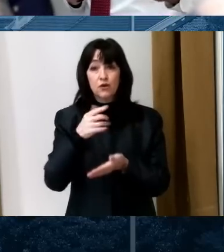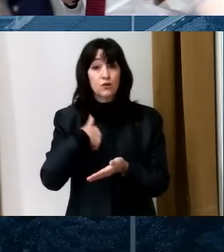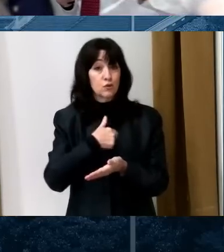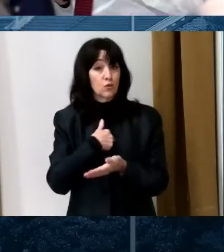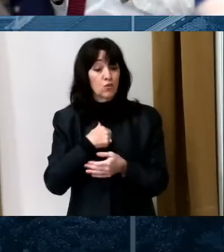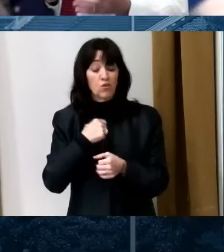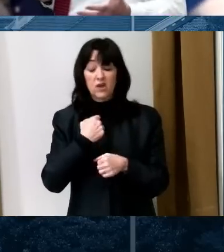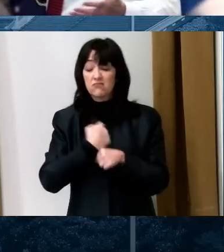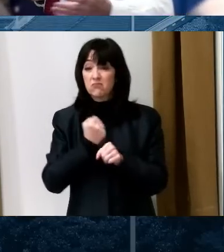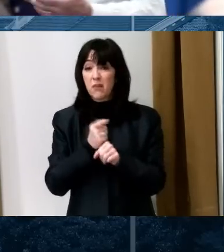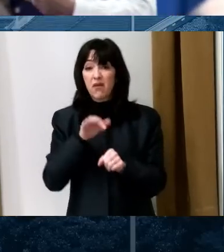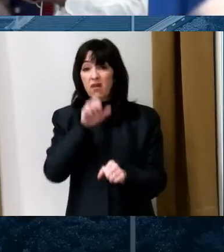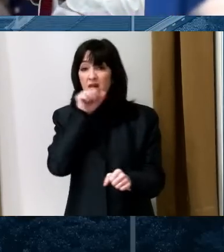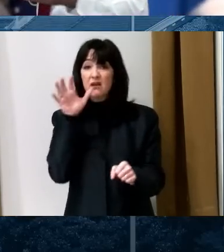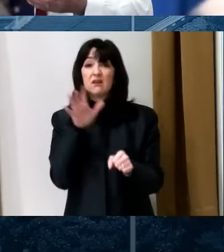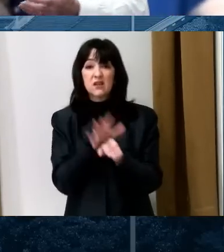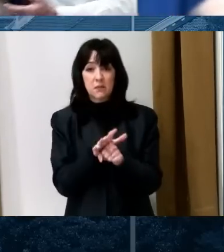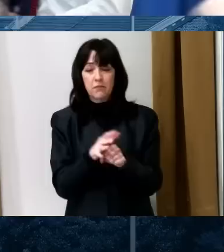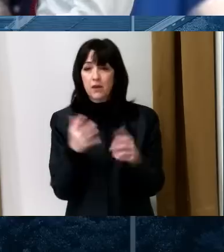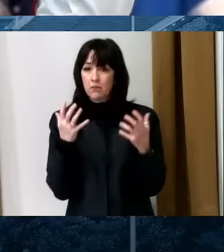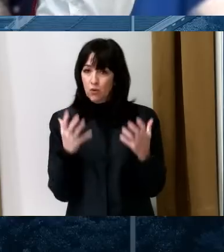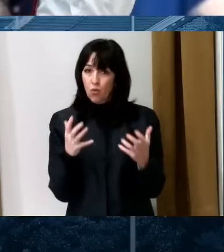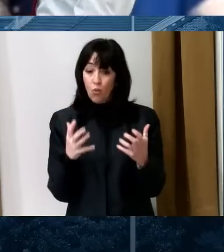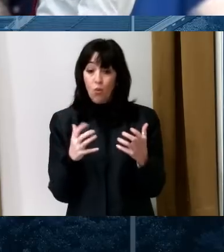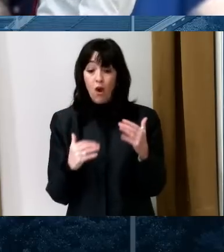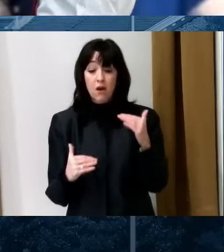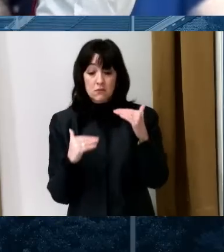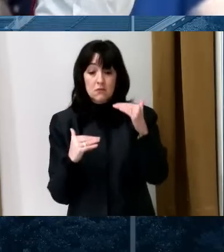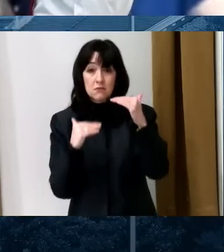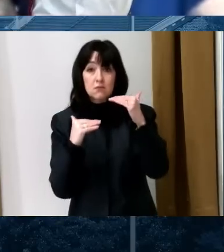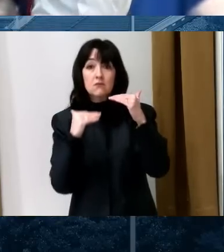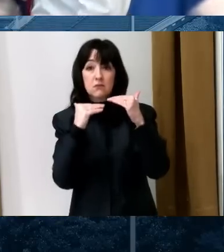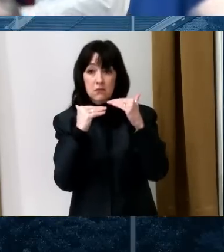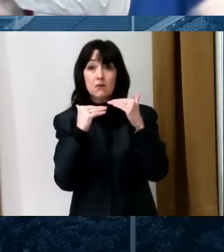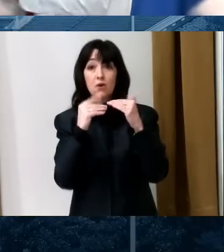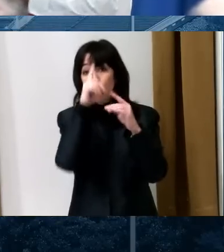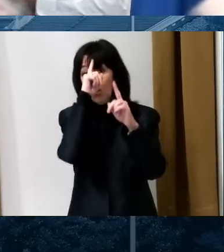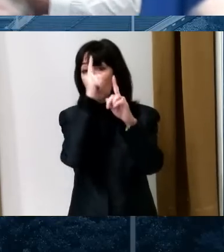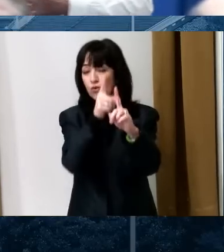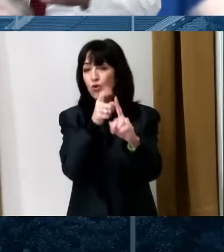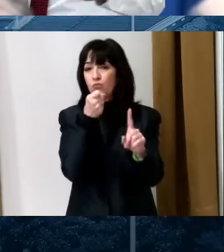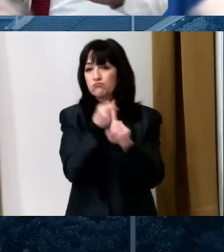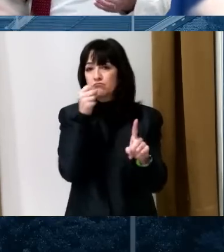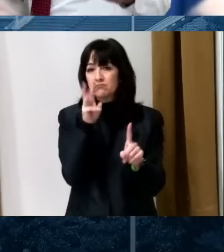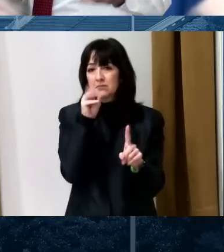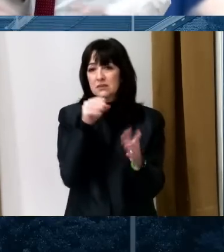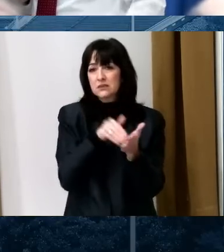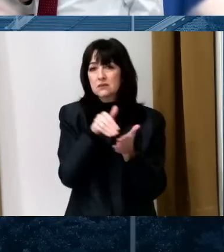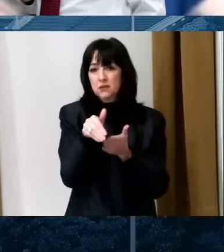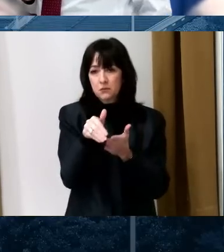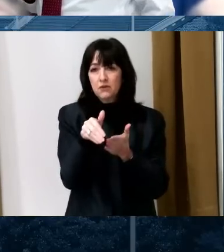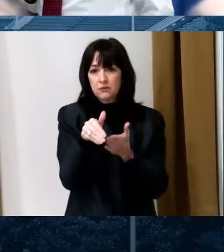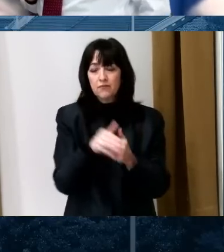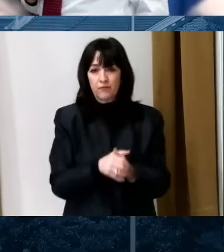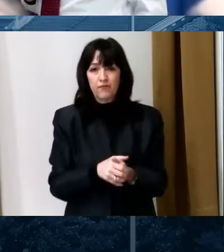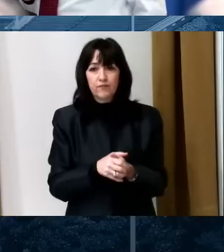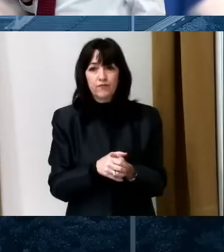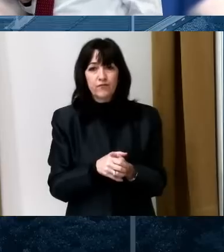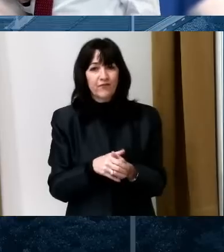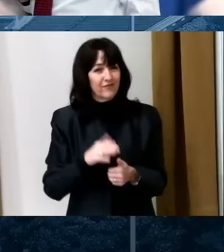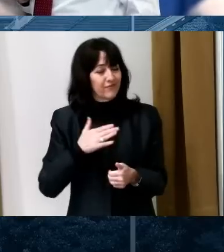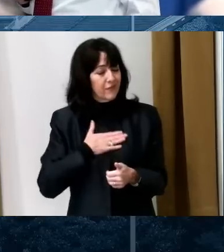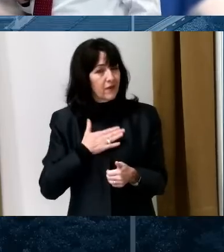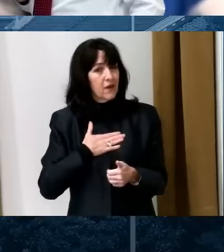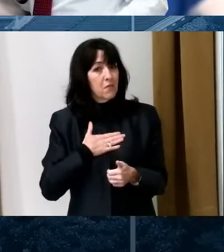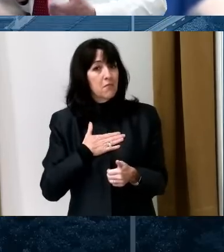years ago to get to $60 million there. That's real money to those schools where they can, and everyone's doing a little bit different. You heard me talk about it, my state